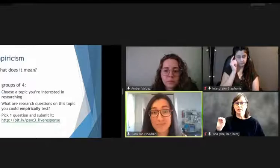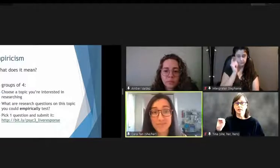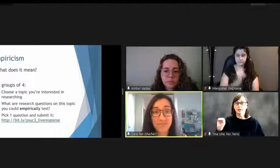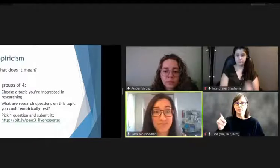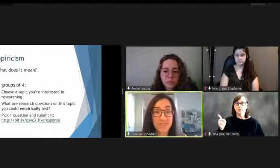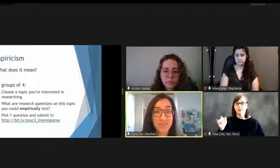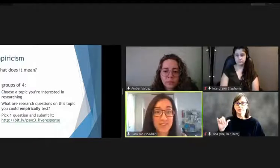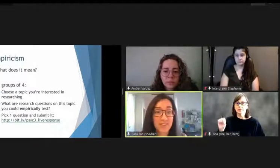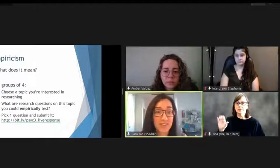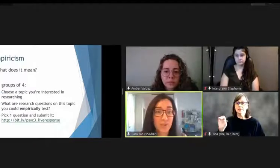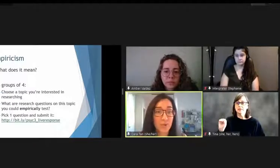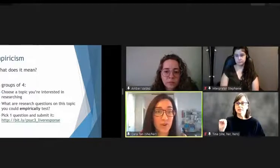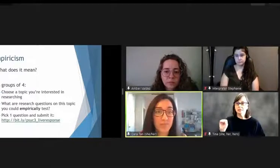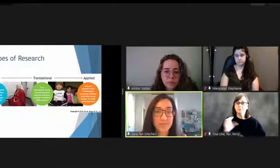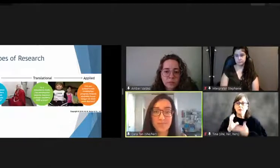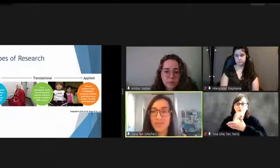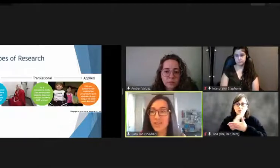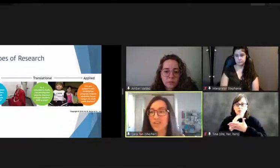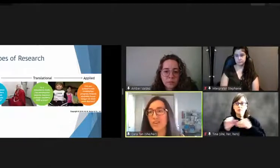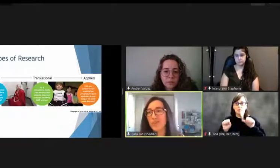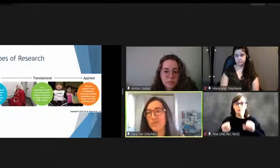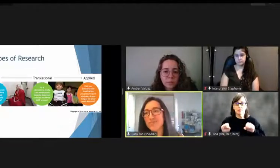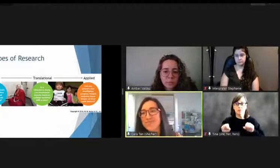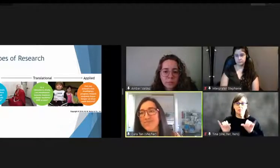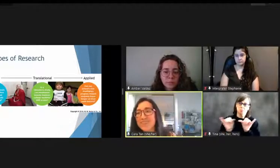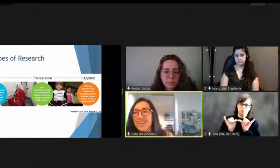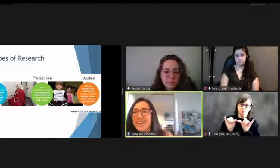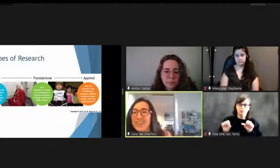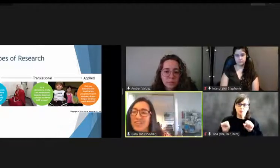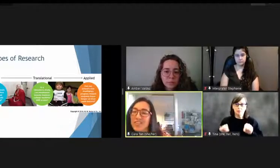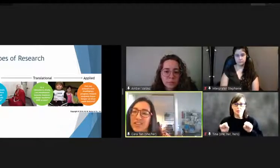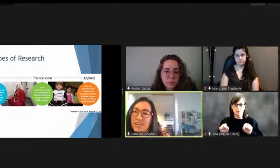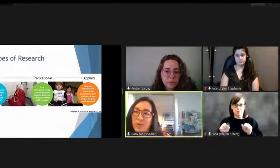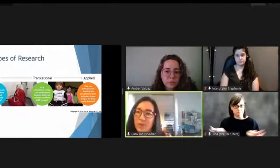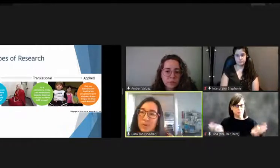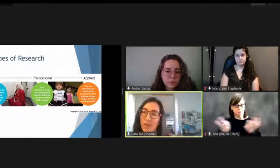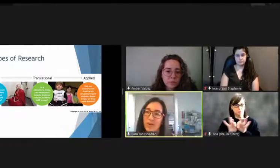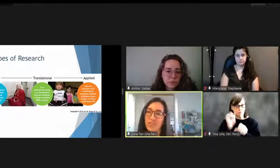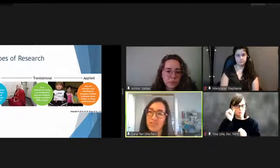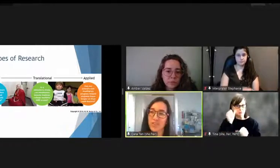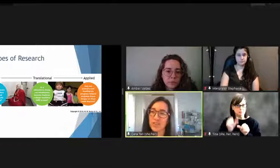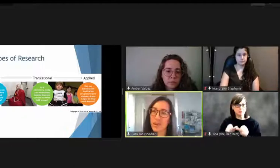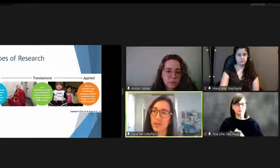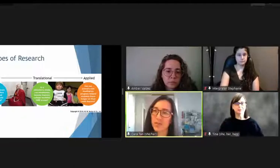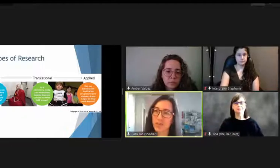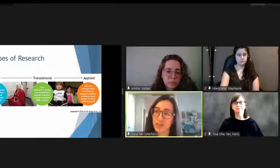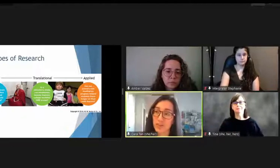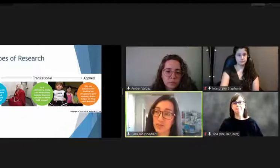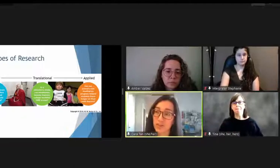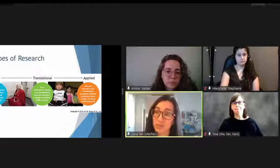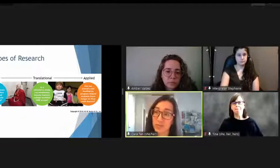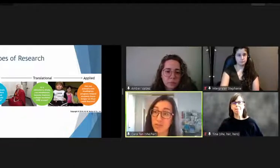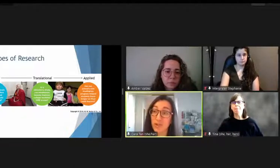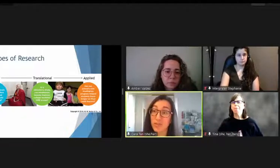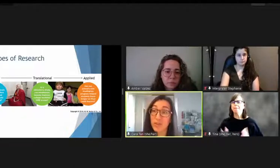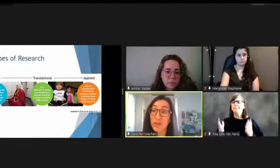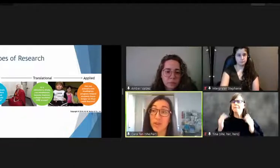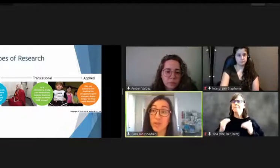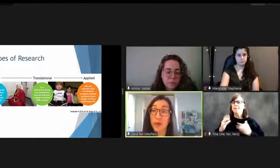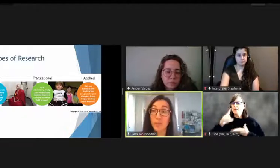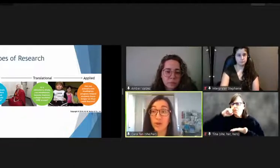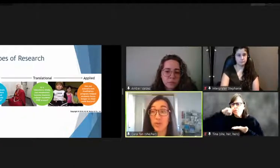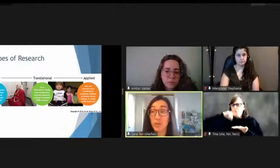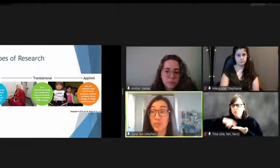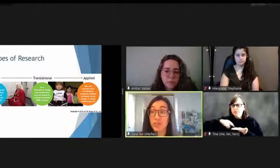later. Okay, so let's talk a little bit about different types of research. There are